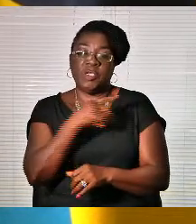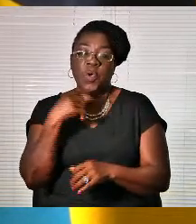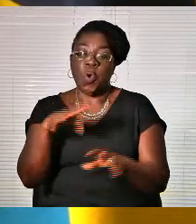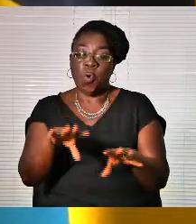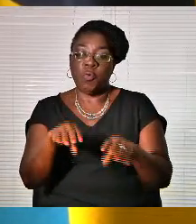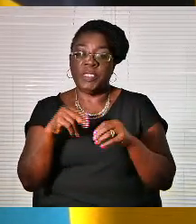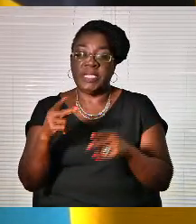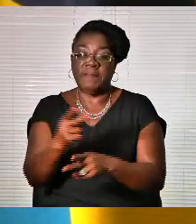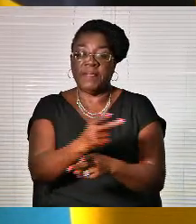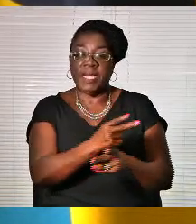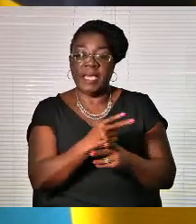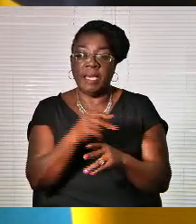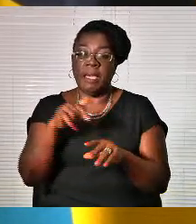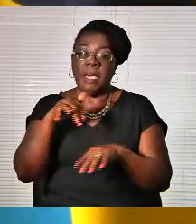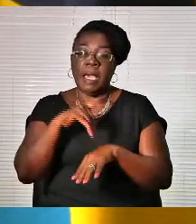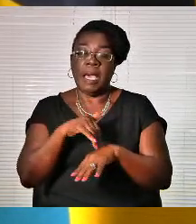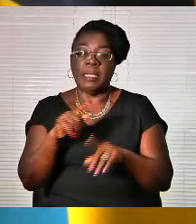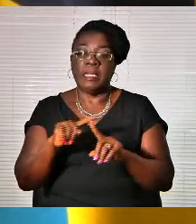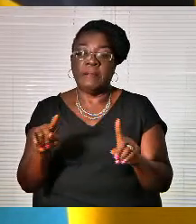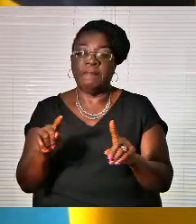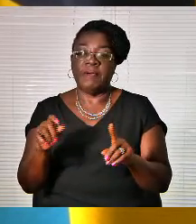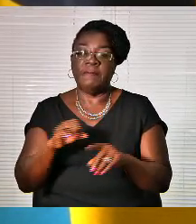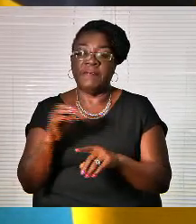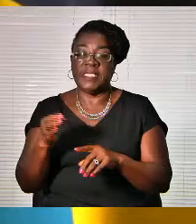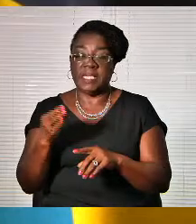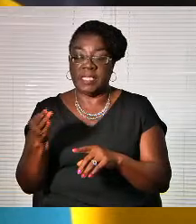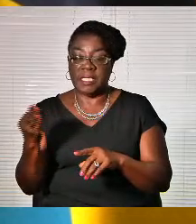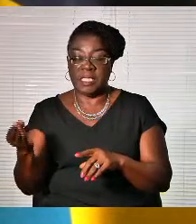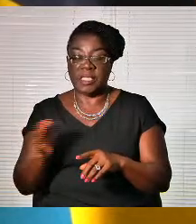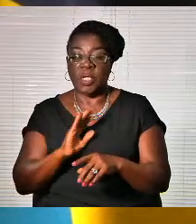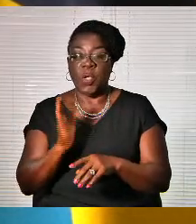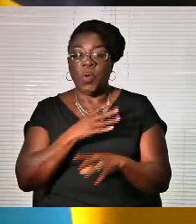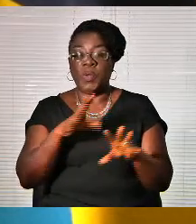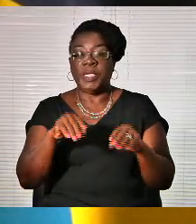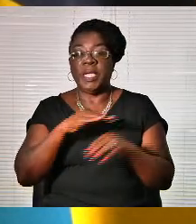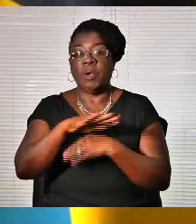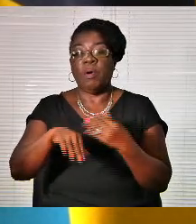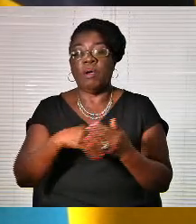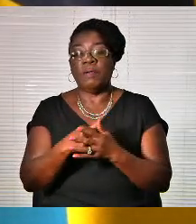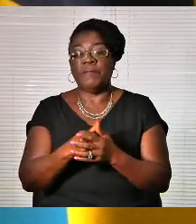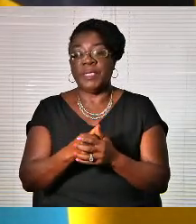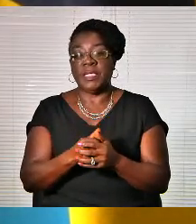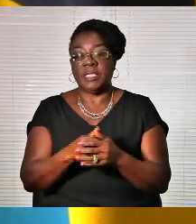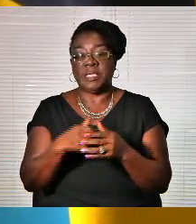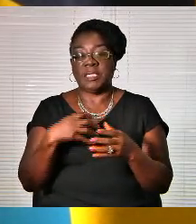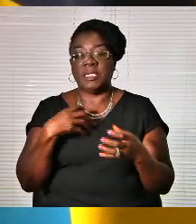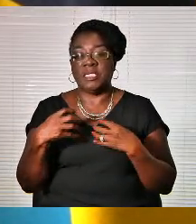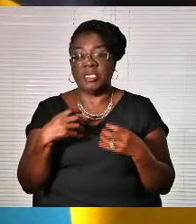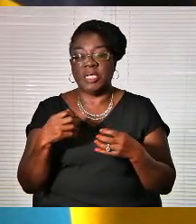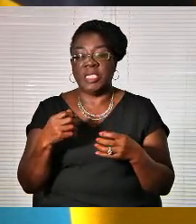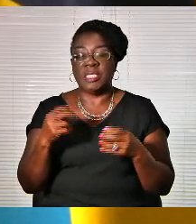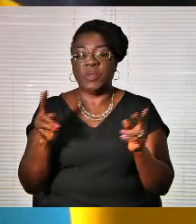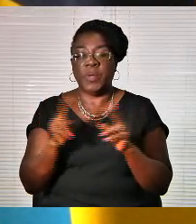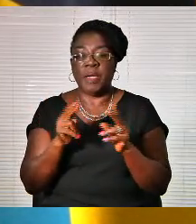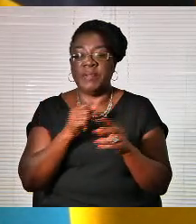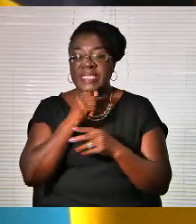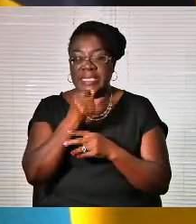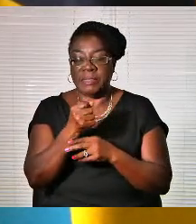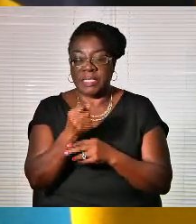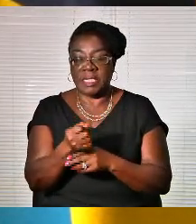various facilities. We take all of these claims very seriously, and everyone is